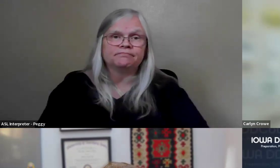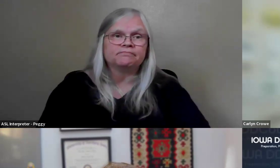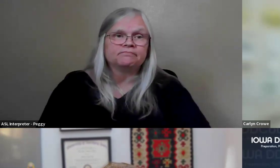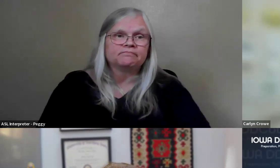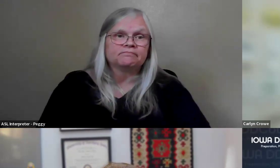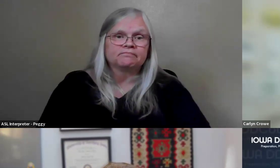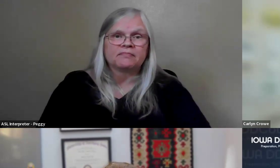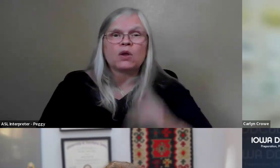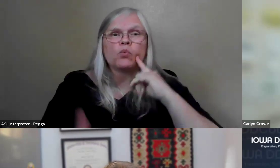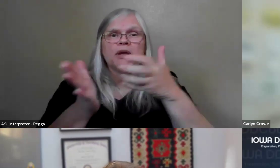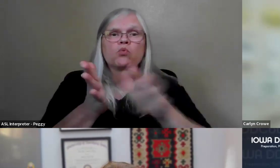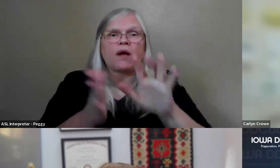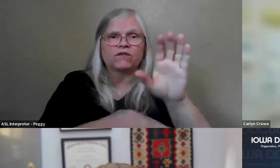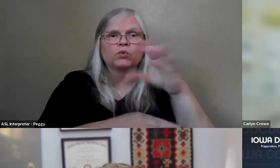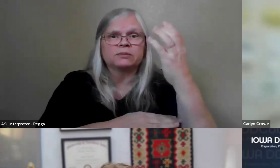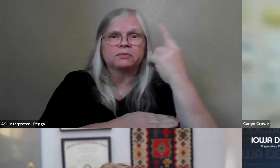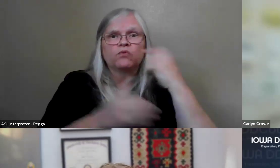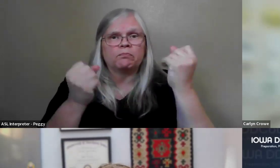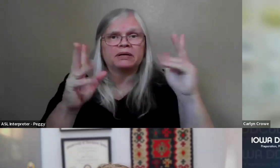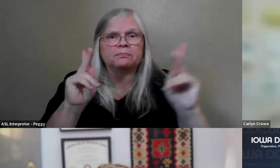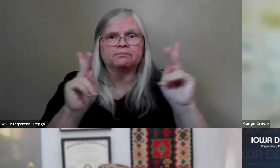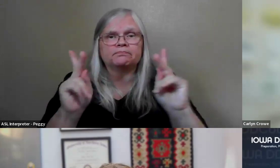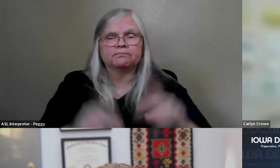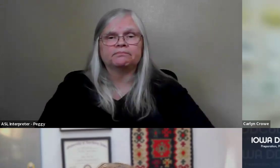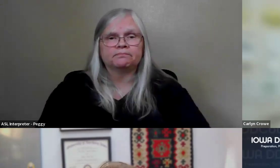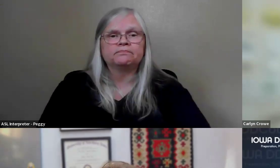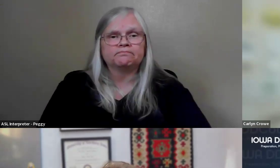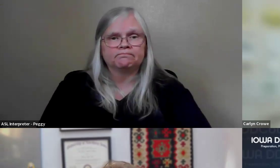It'll be a rough Christmas for people.